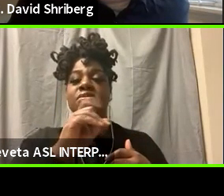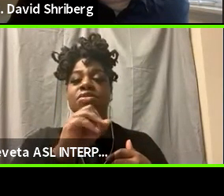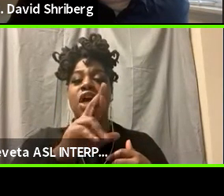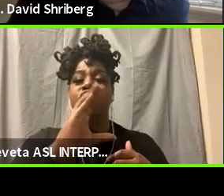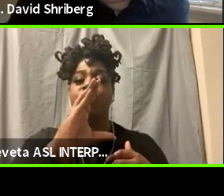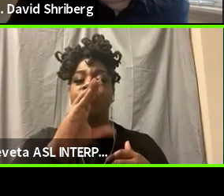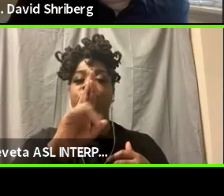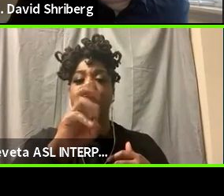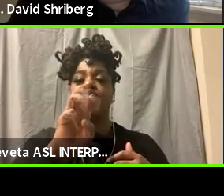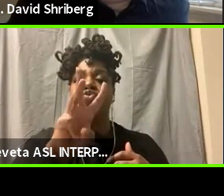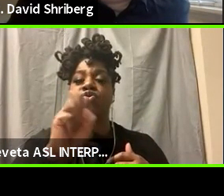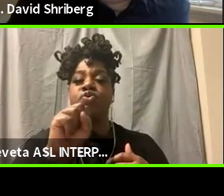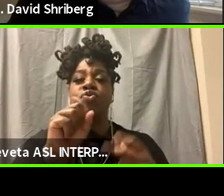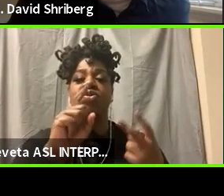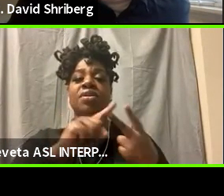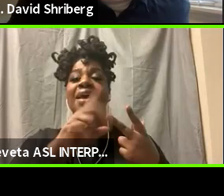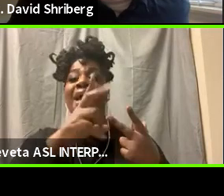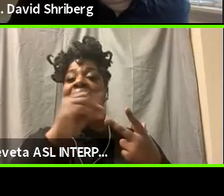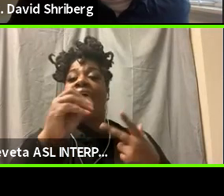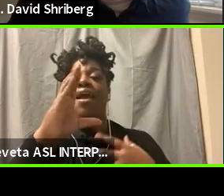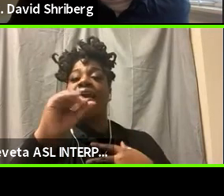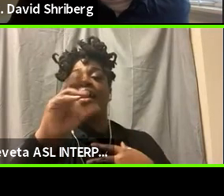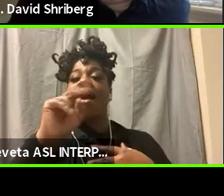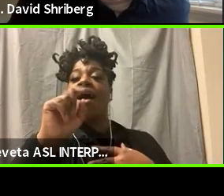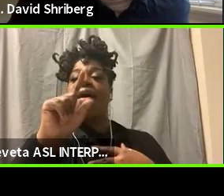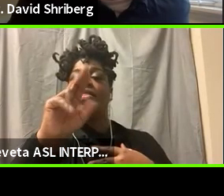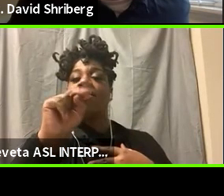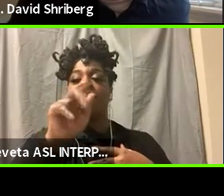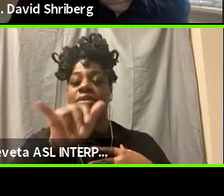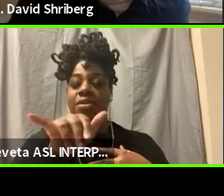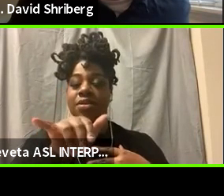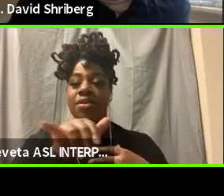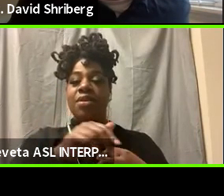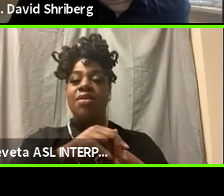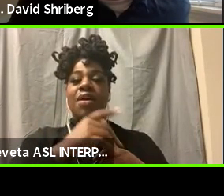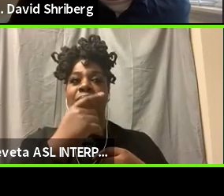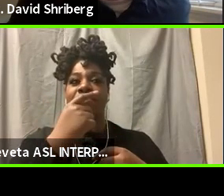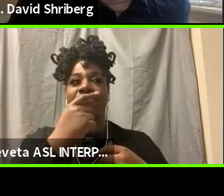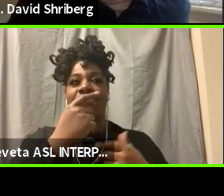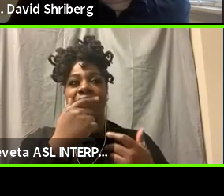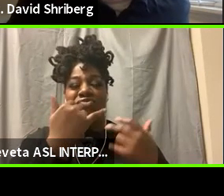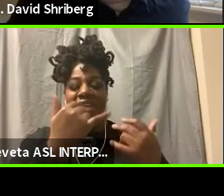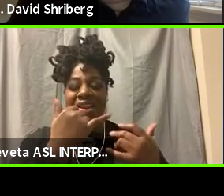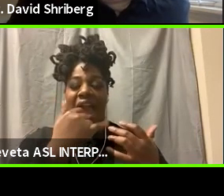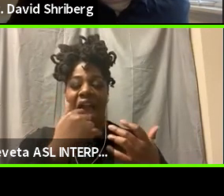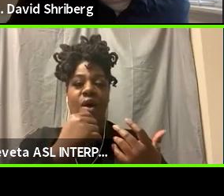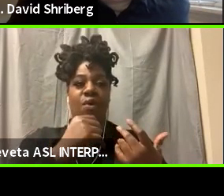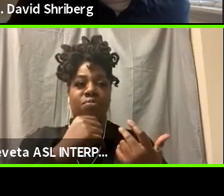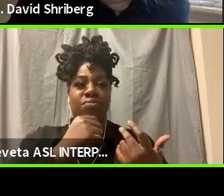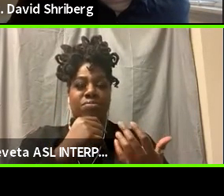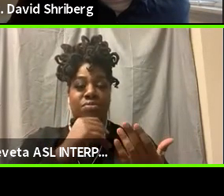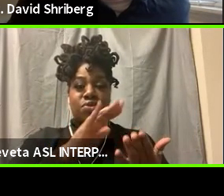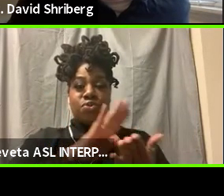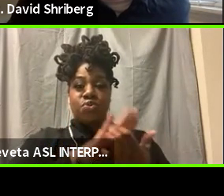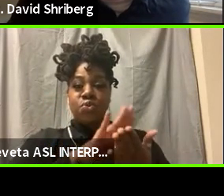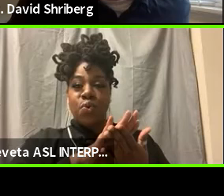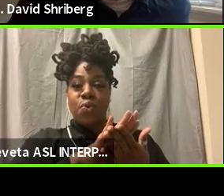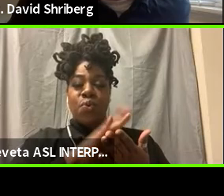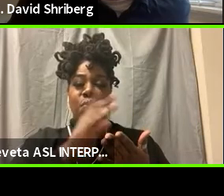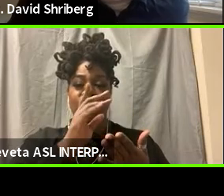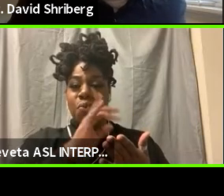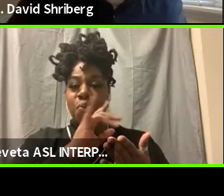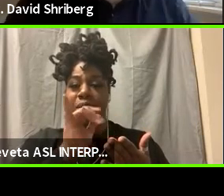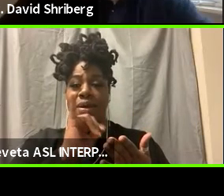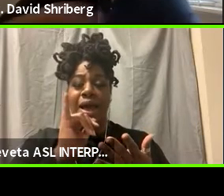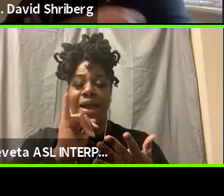Thinking about the times that we're in and the uncertainty of what school looks like, compounded with the idealism and the